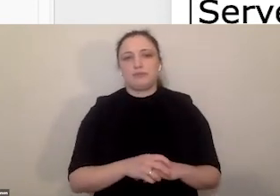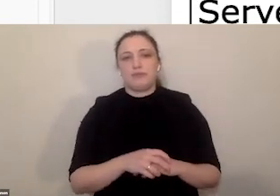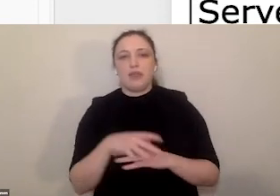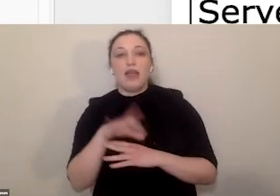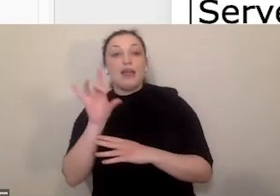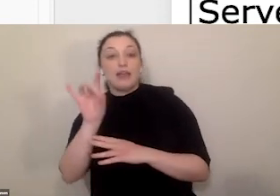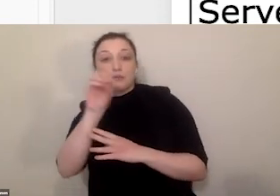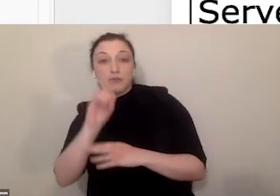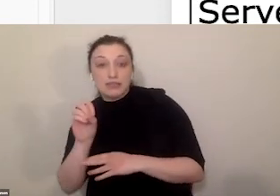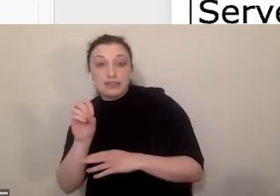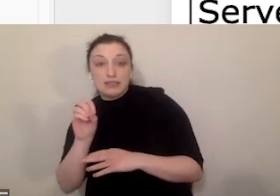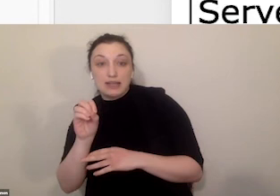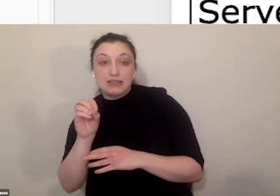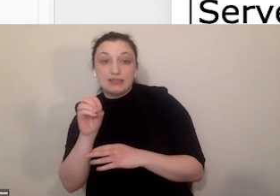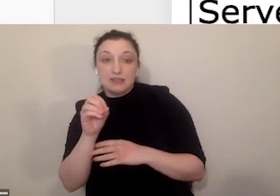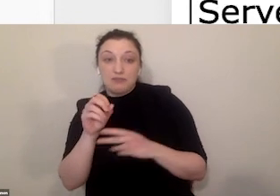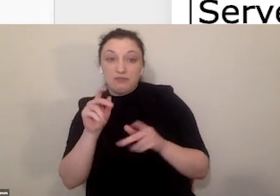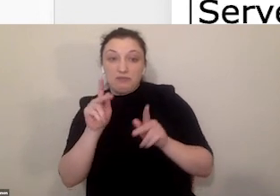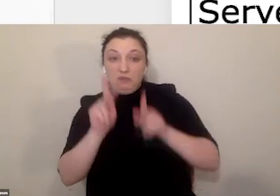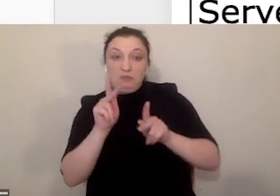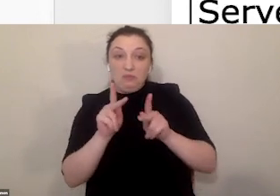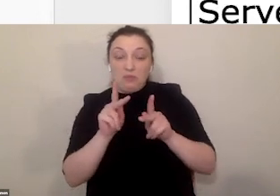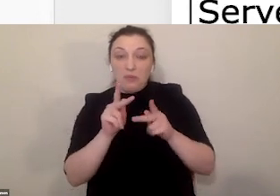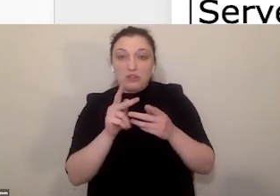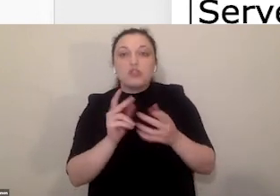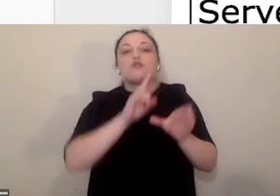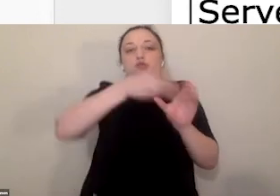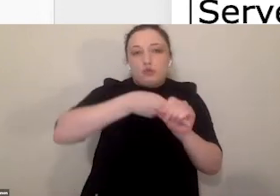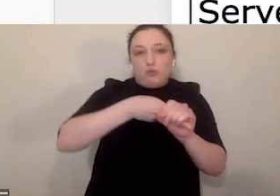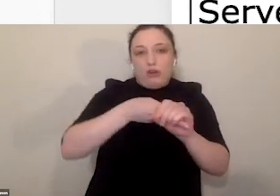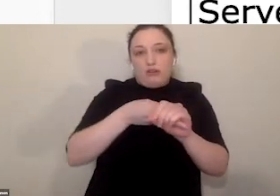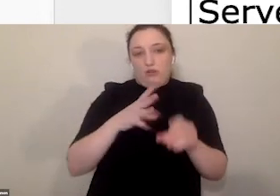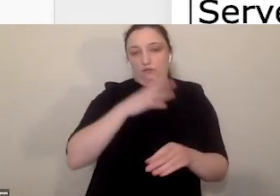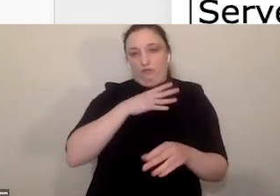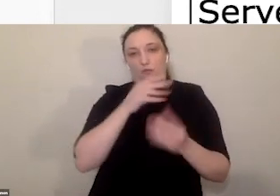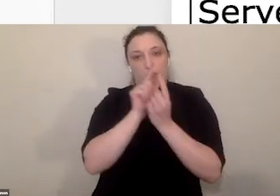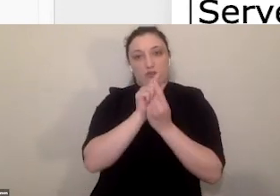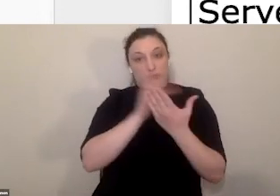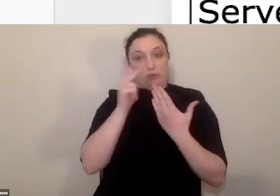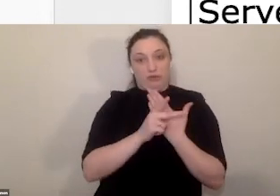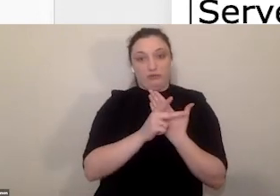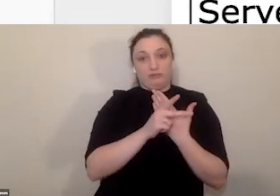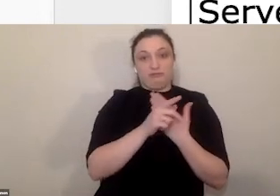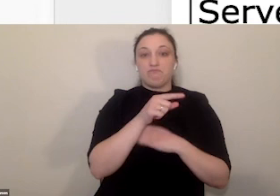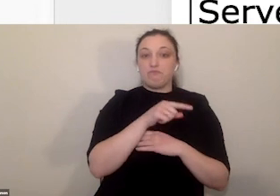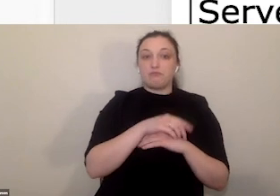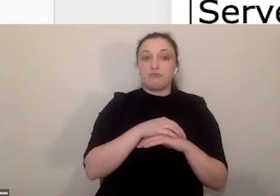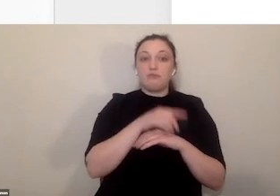other thing is you were much more likely or much less likely to serve as a mentor in an SME at 14% compared to a large employer at 18%.